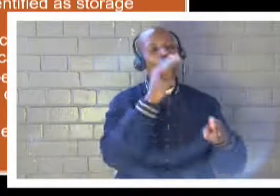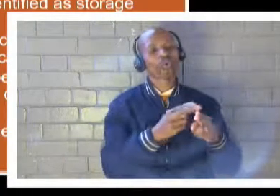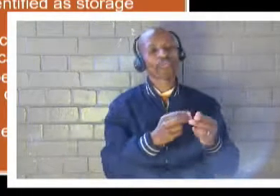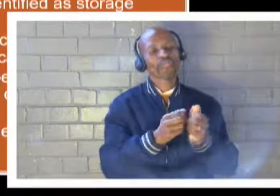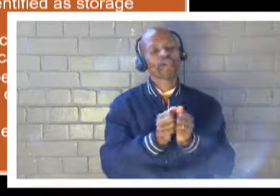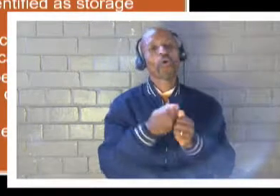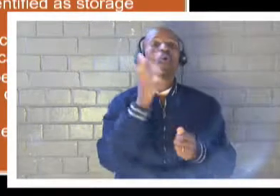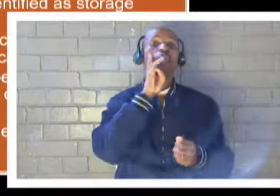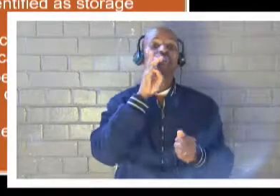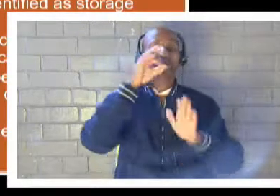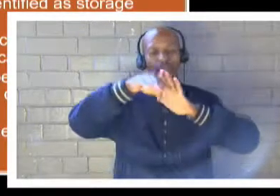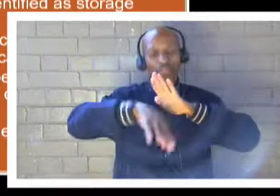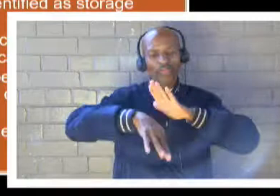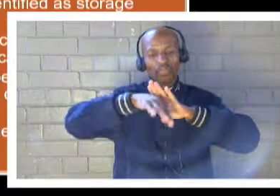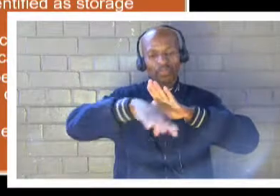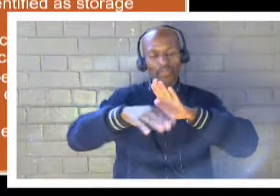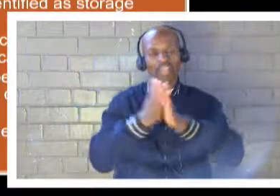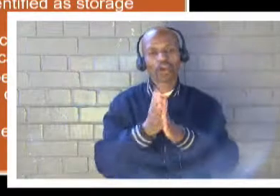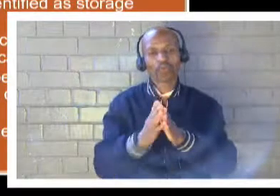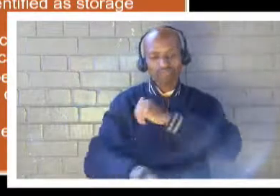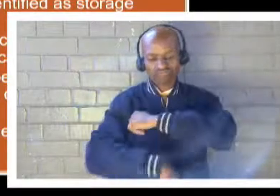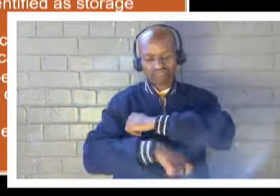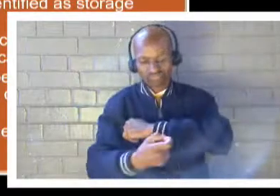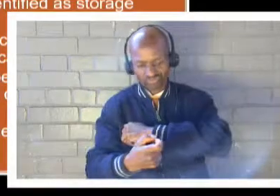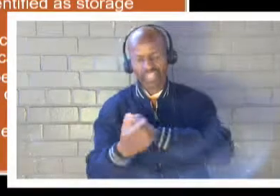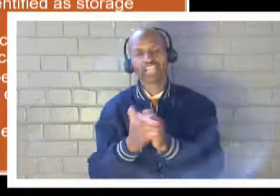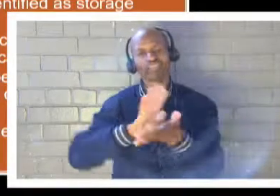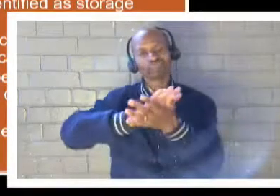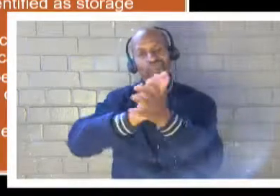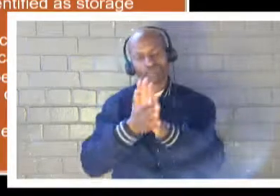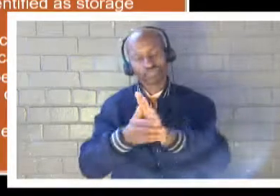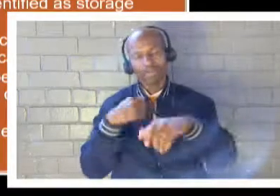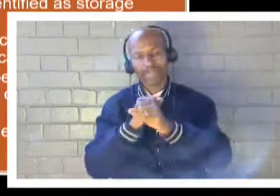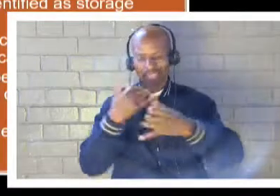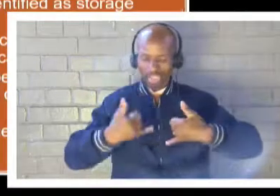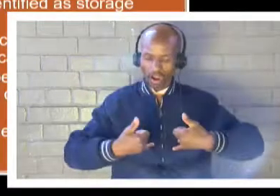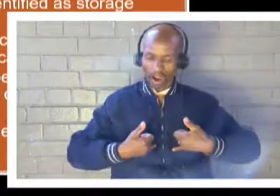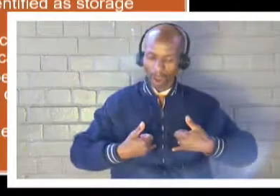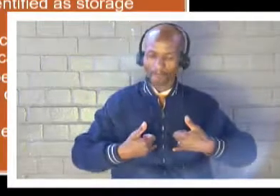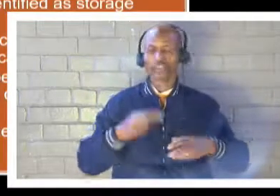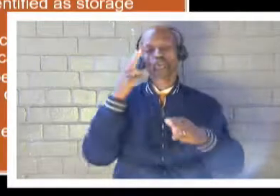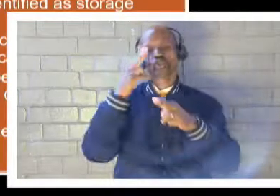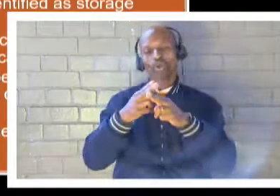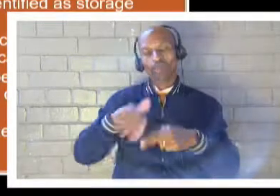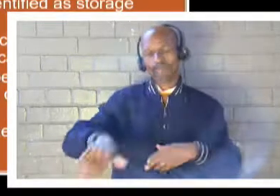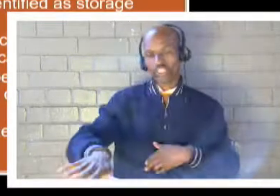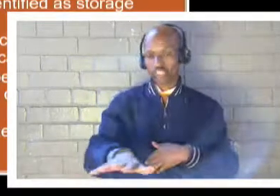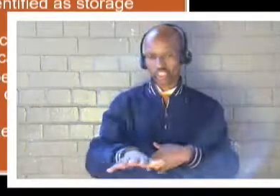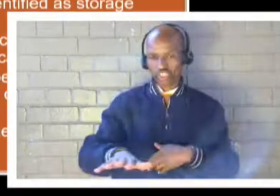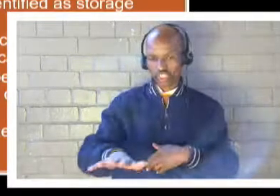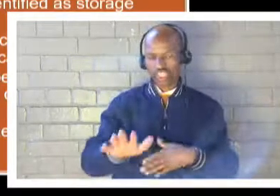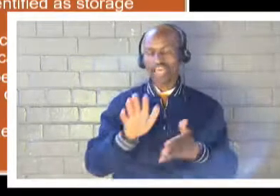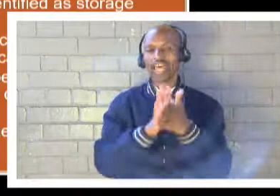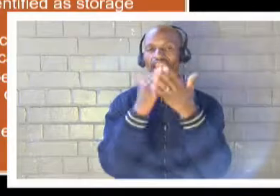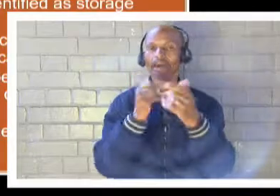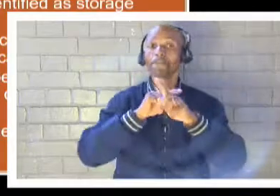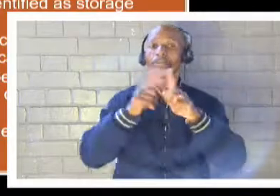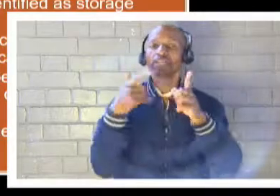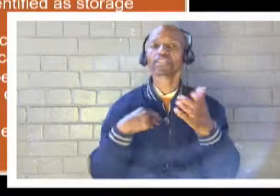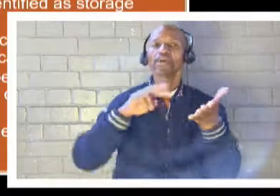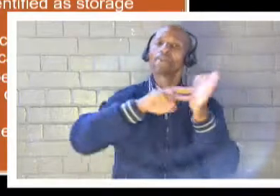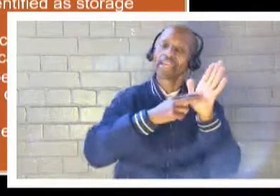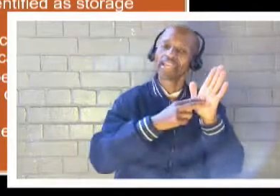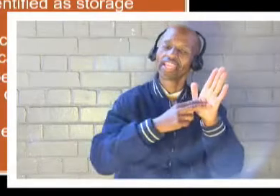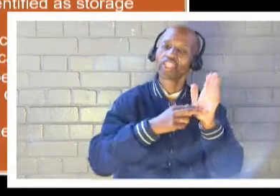it rains. There is theft and vandalism causing malicious harm to toilet facilities. But there is a plan